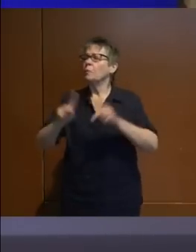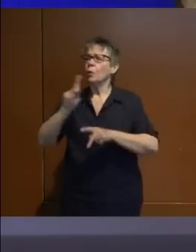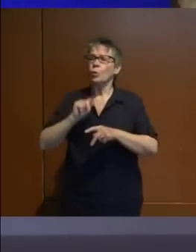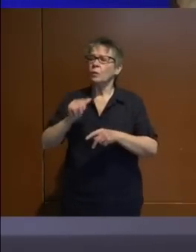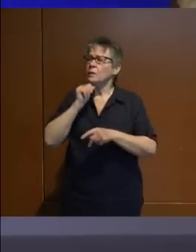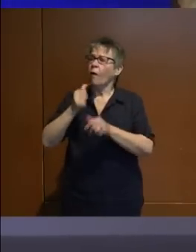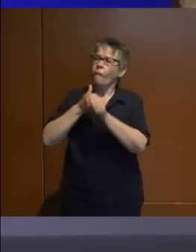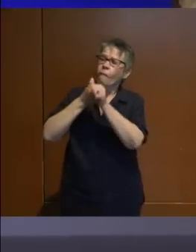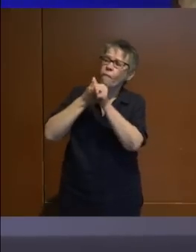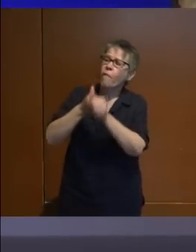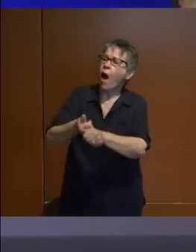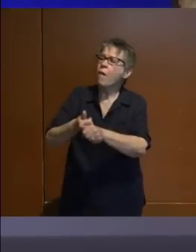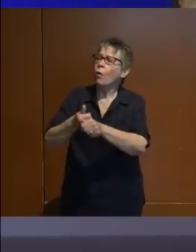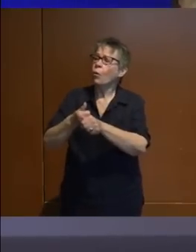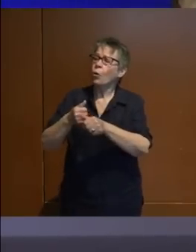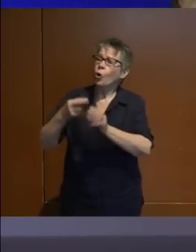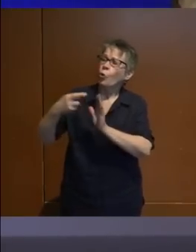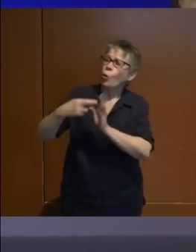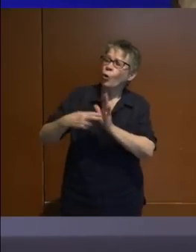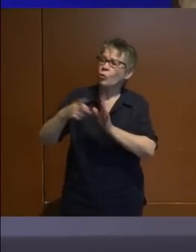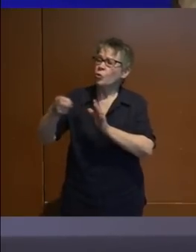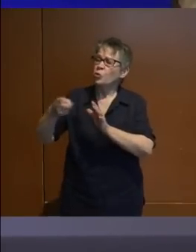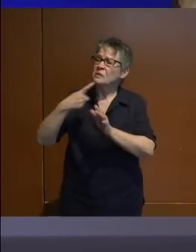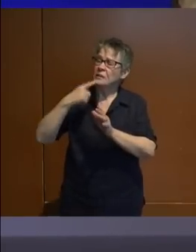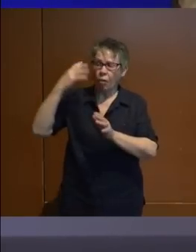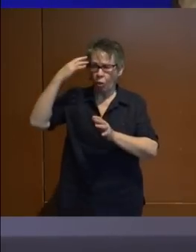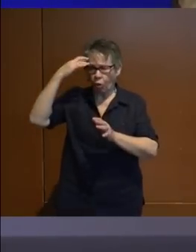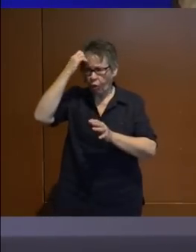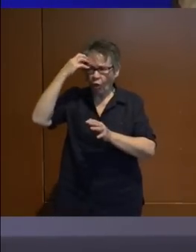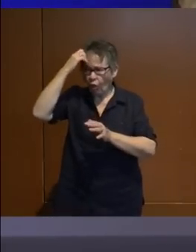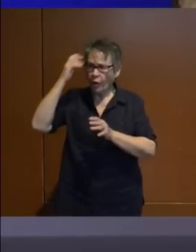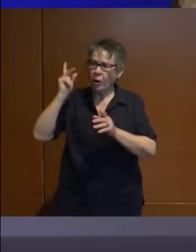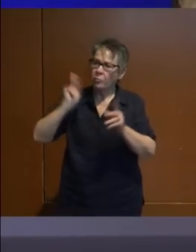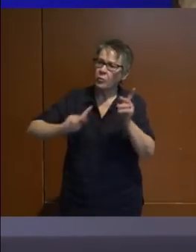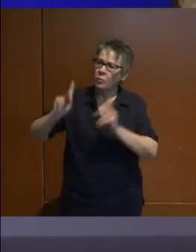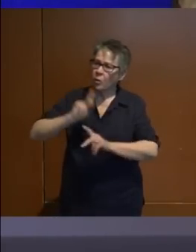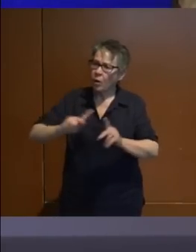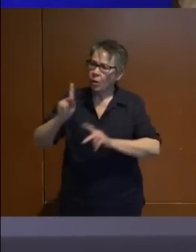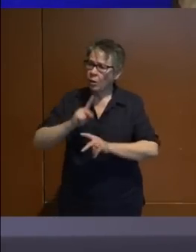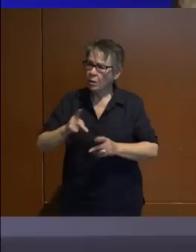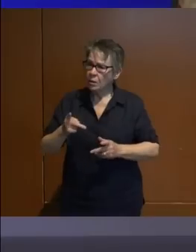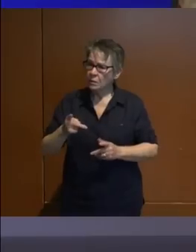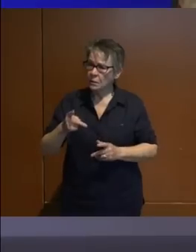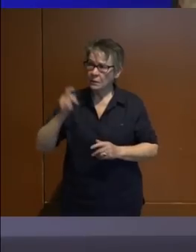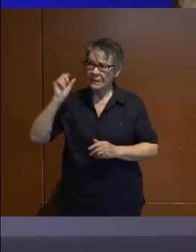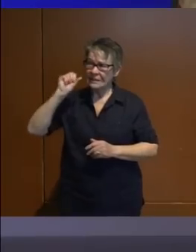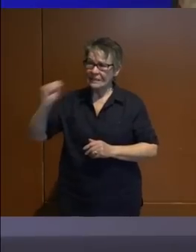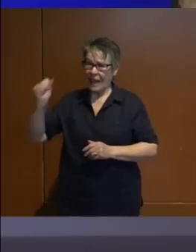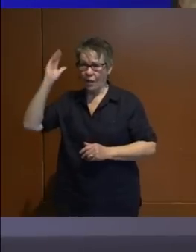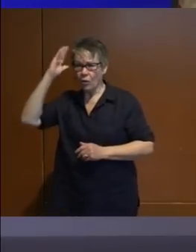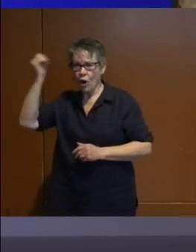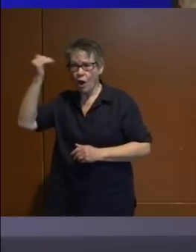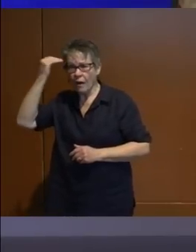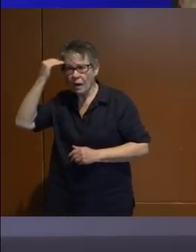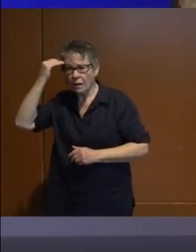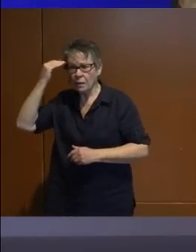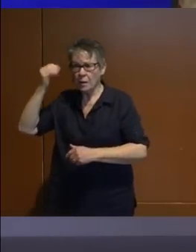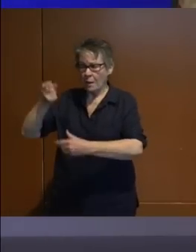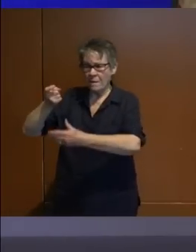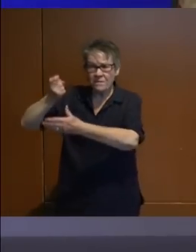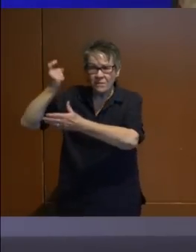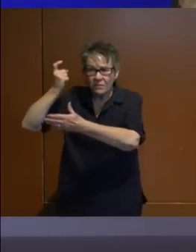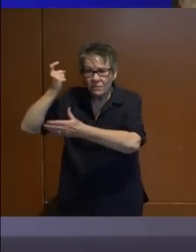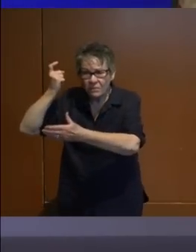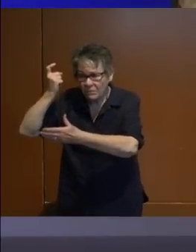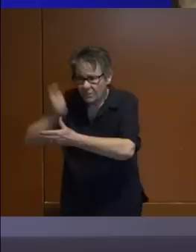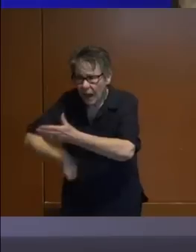In Korea, South Korea, I know they have gone door to door. They've fined people, I think, $8,000 who went out when they were told to